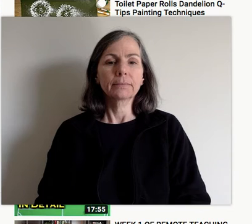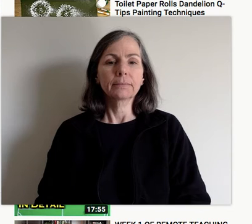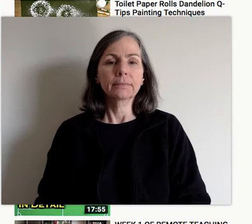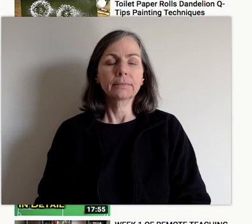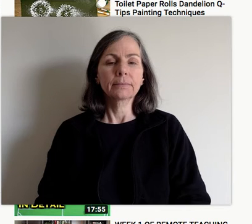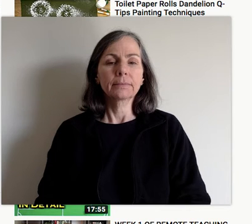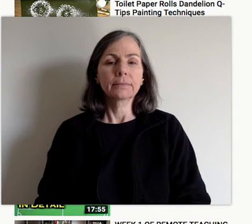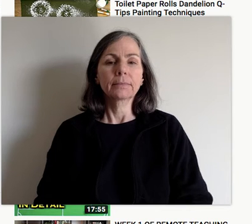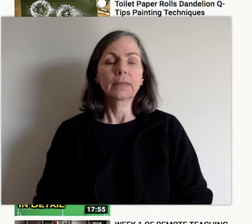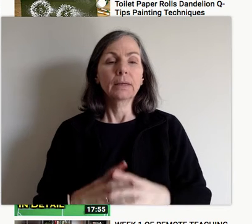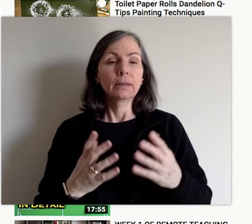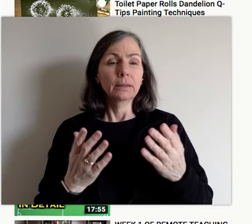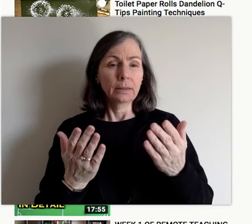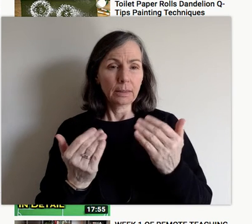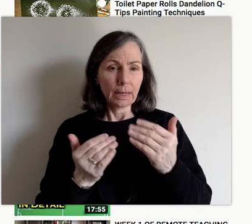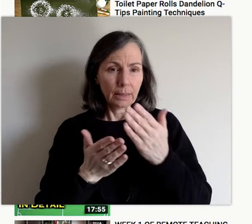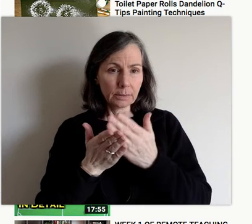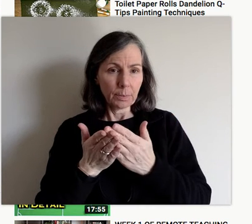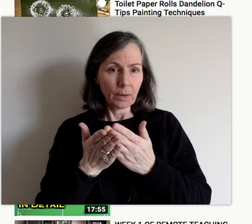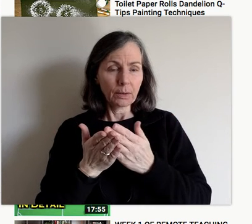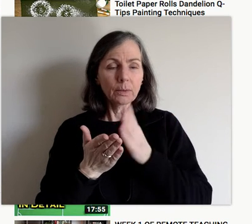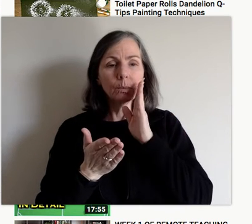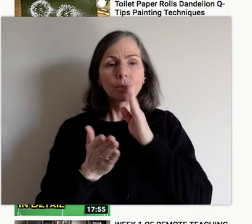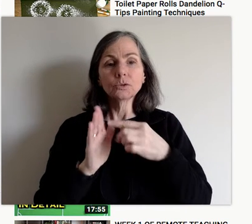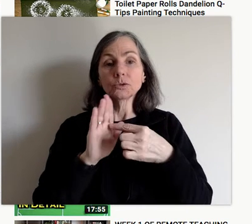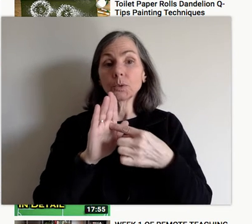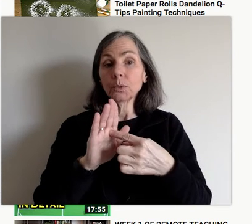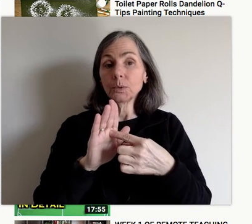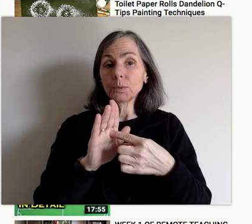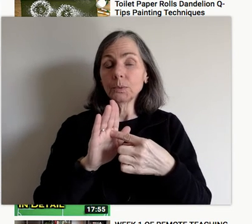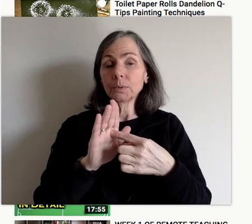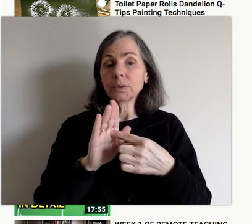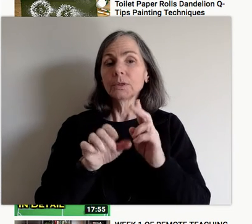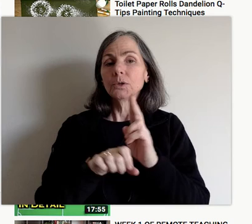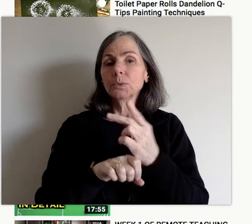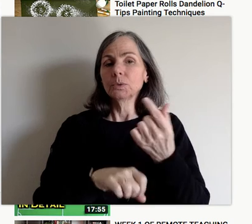The next part I'm going to color in green.